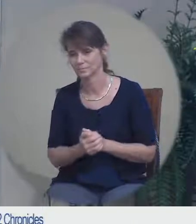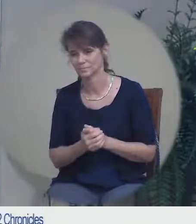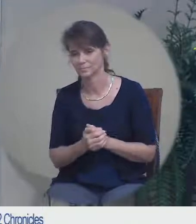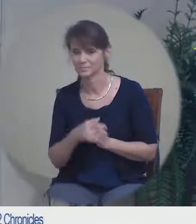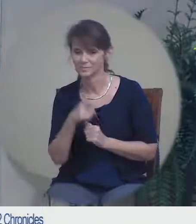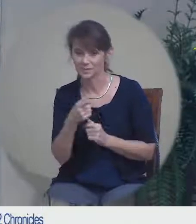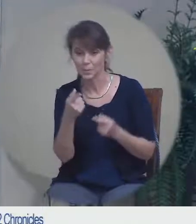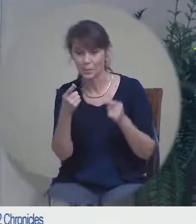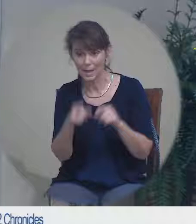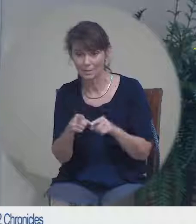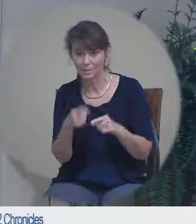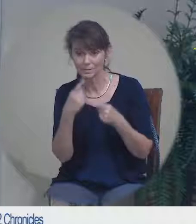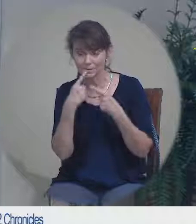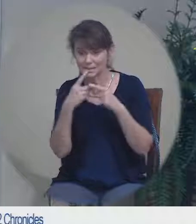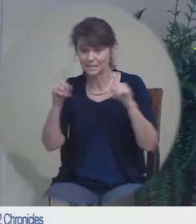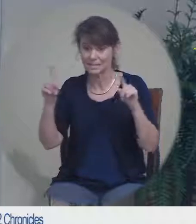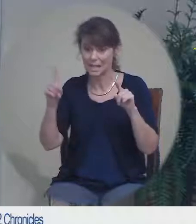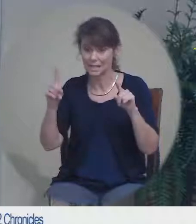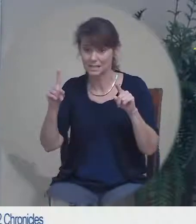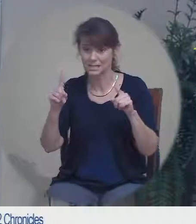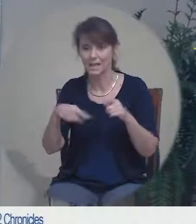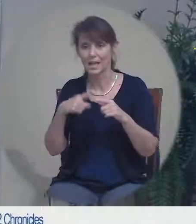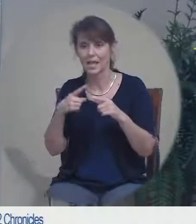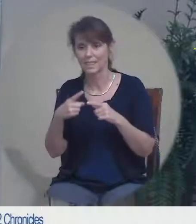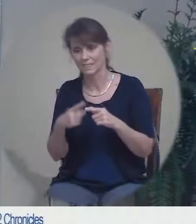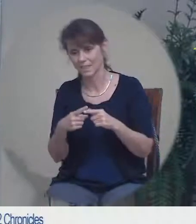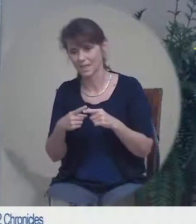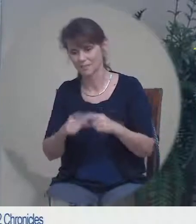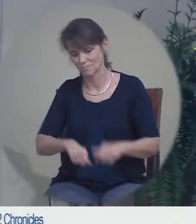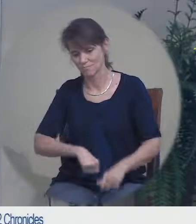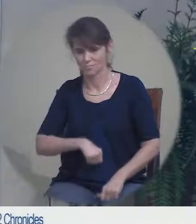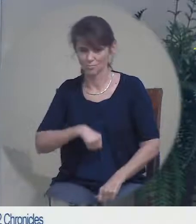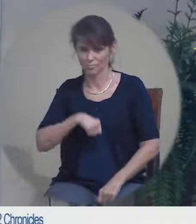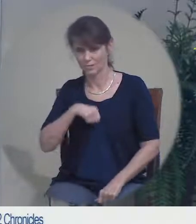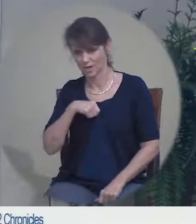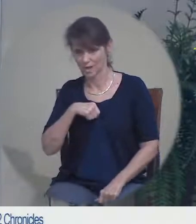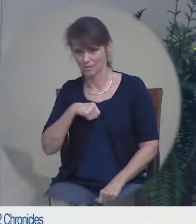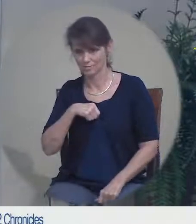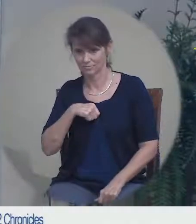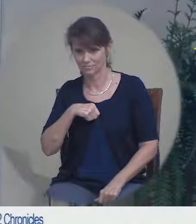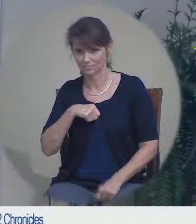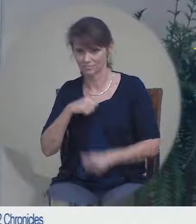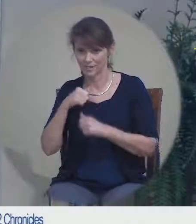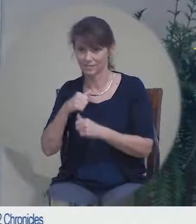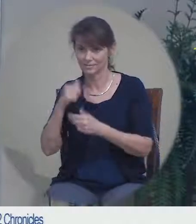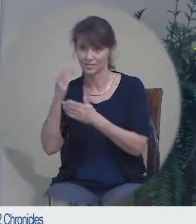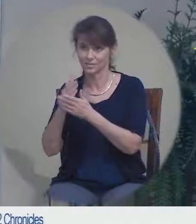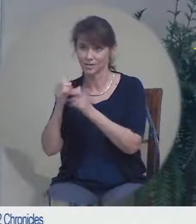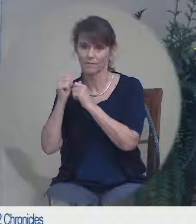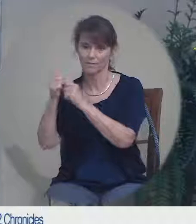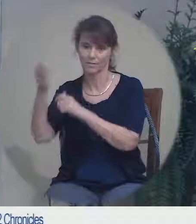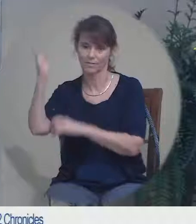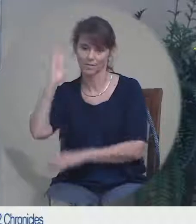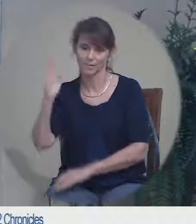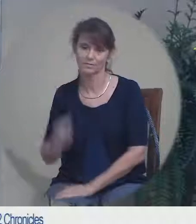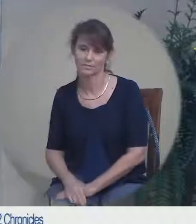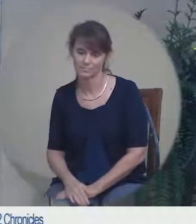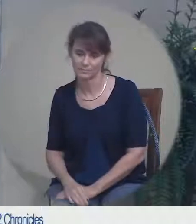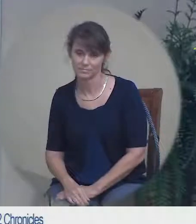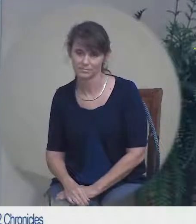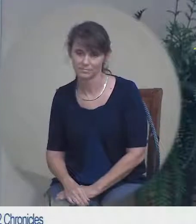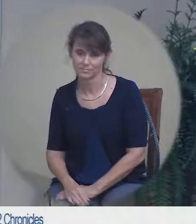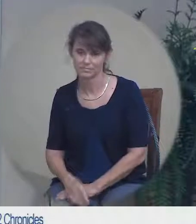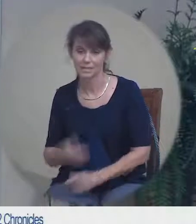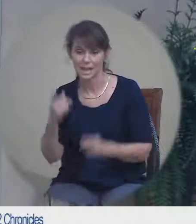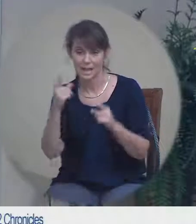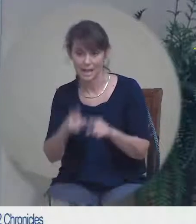himself as a priest and would offer incense to the Lord. Azariah and 80 other valiant men opposed him. He was struck with